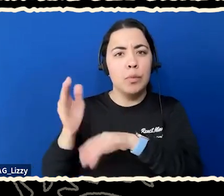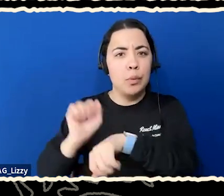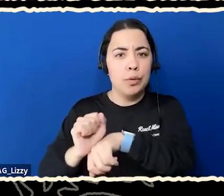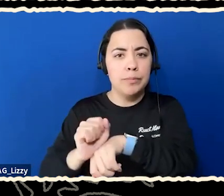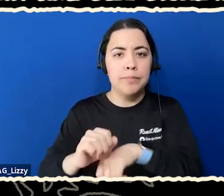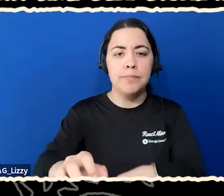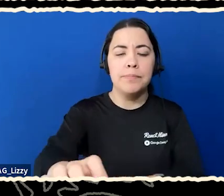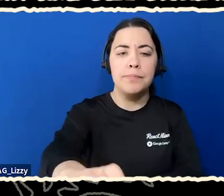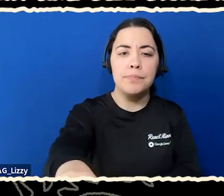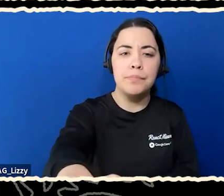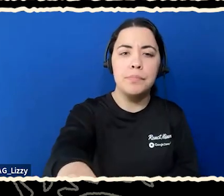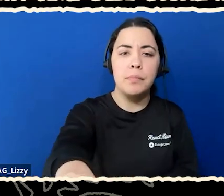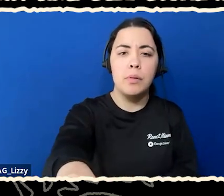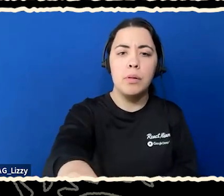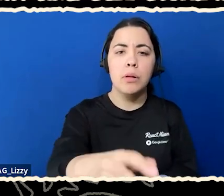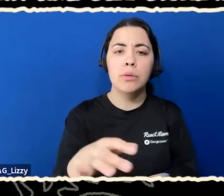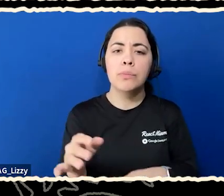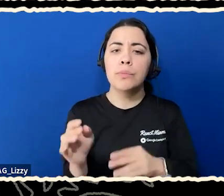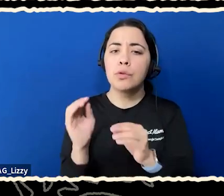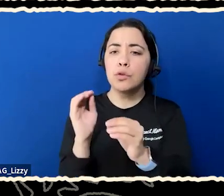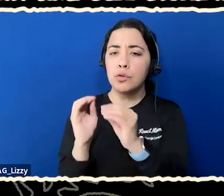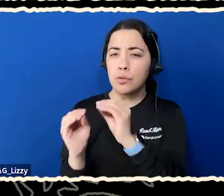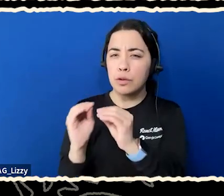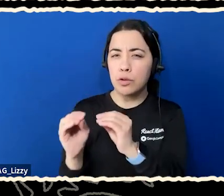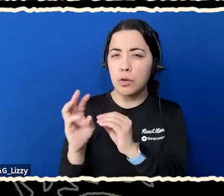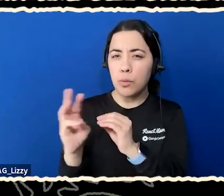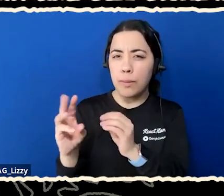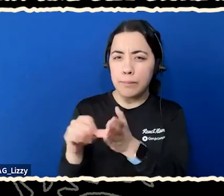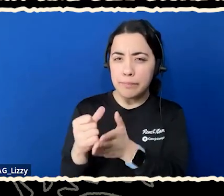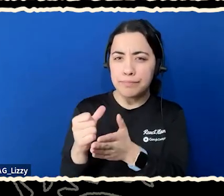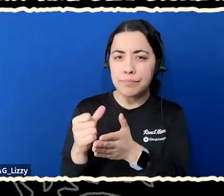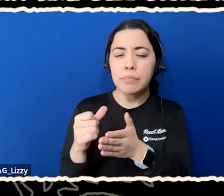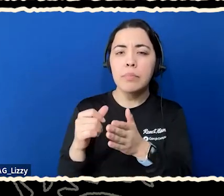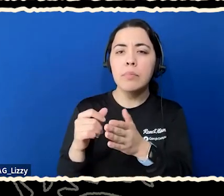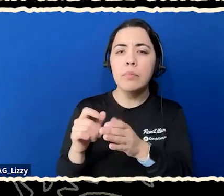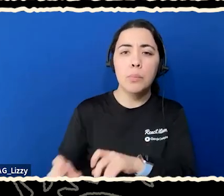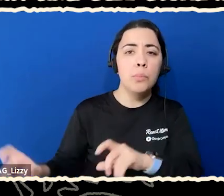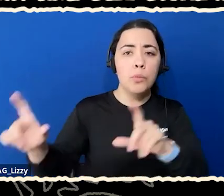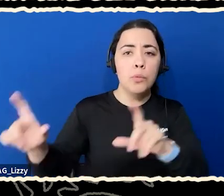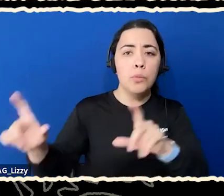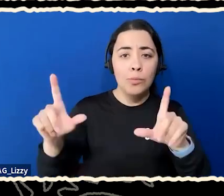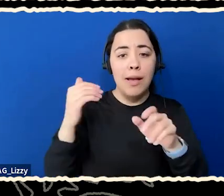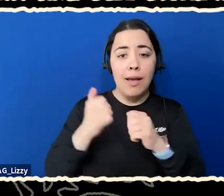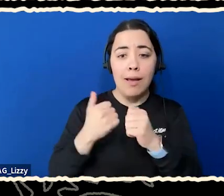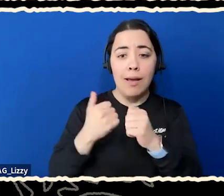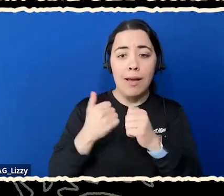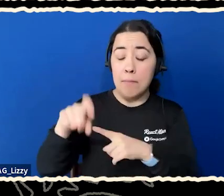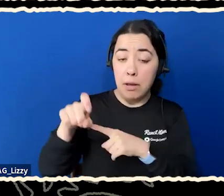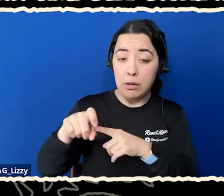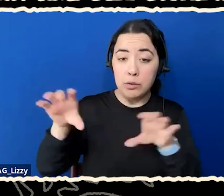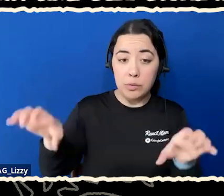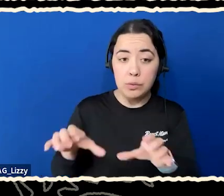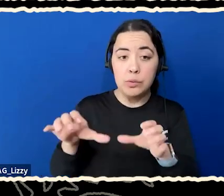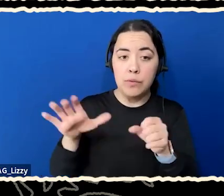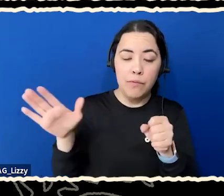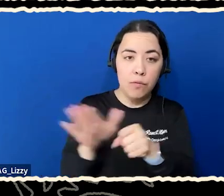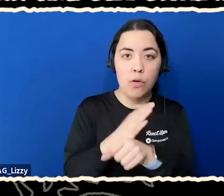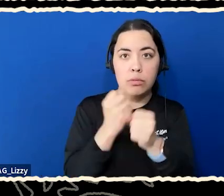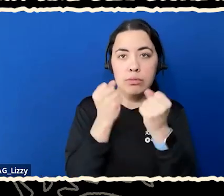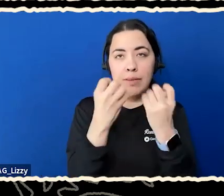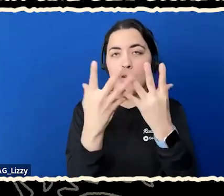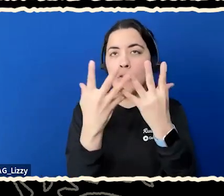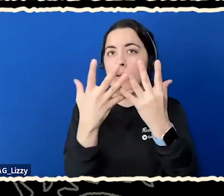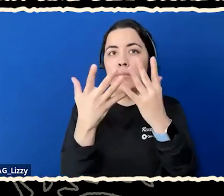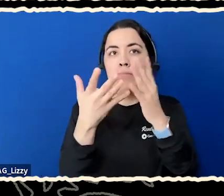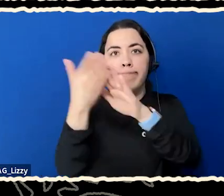In order to render a page on the screen, browsers have to do several operations. Apply the CSS styles, figure out where